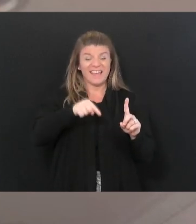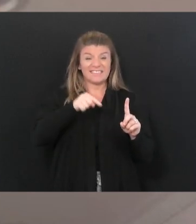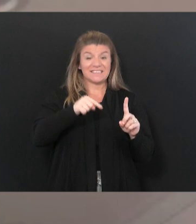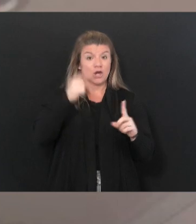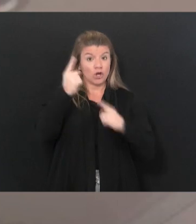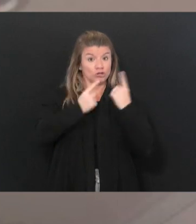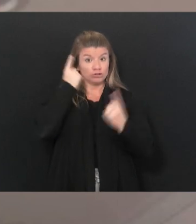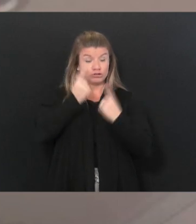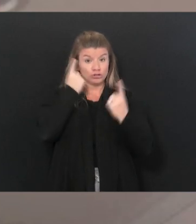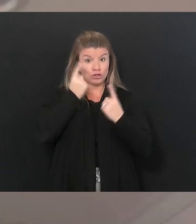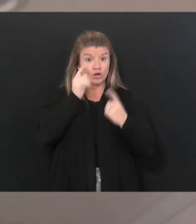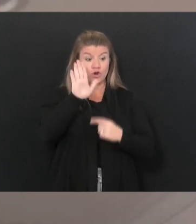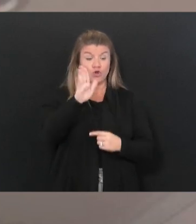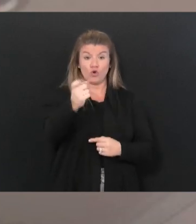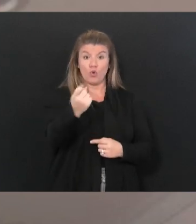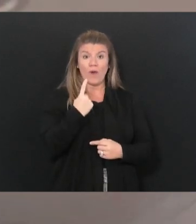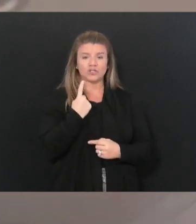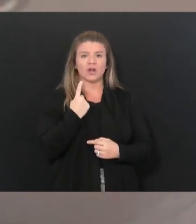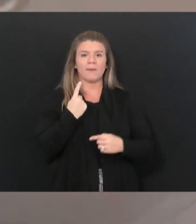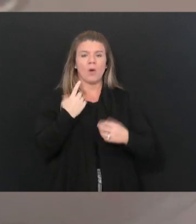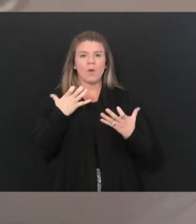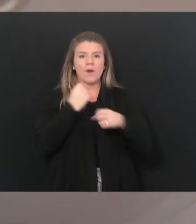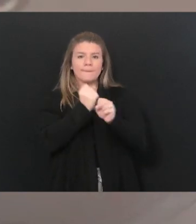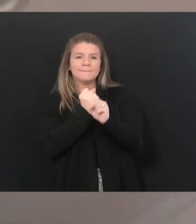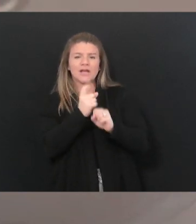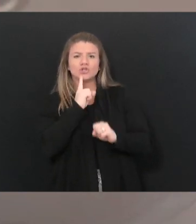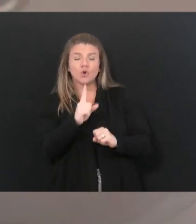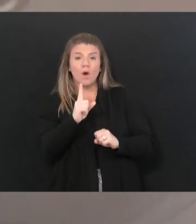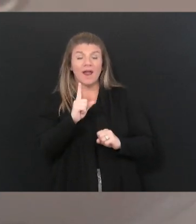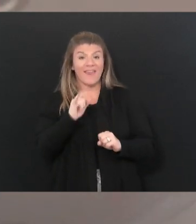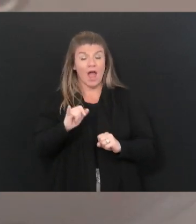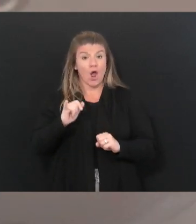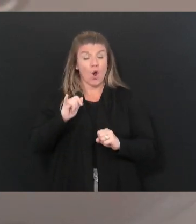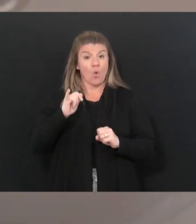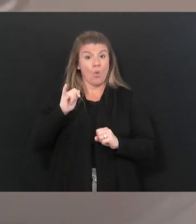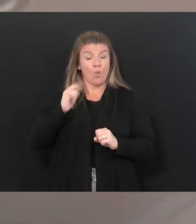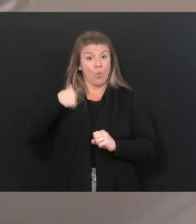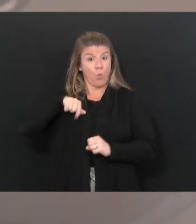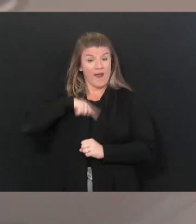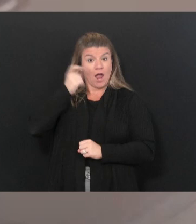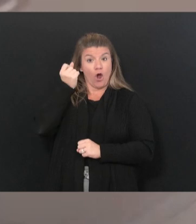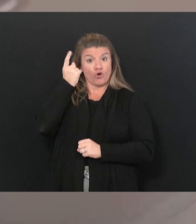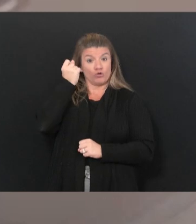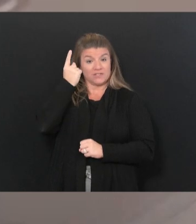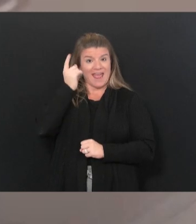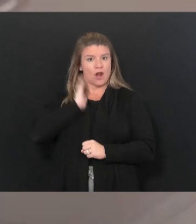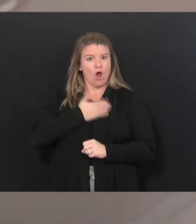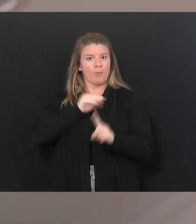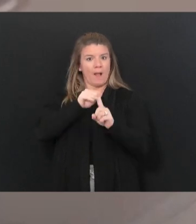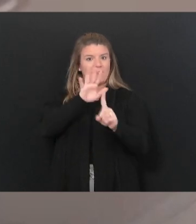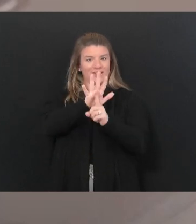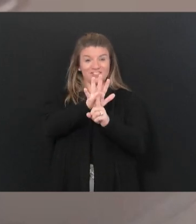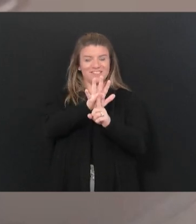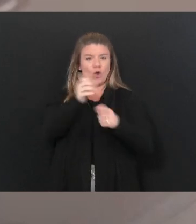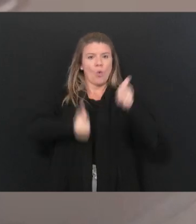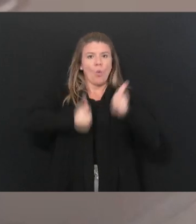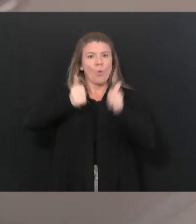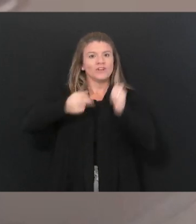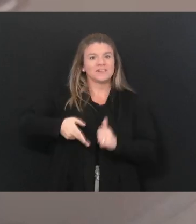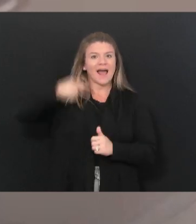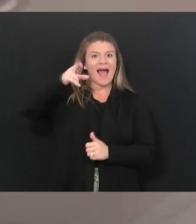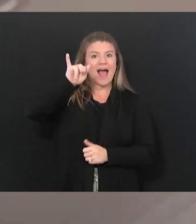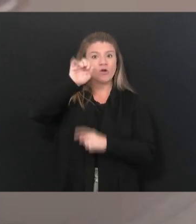concern about making sure that we are understanding the most vulnerable populations and facilitating